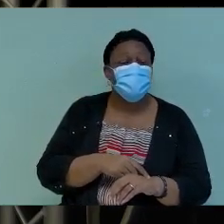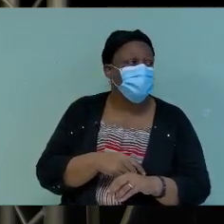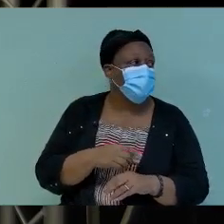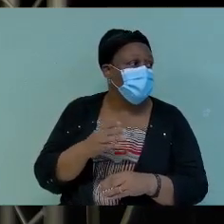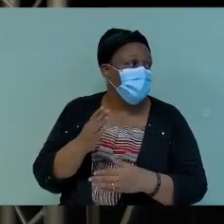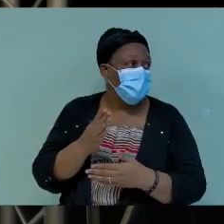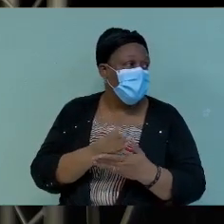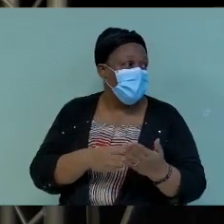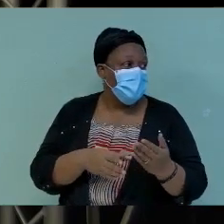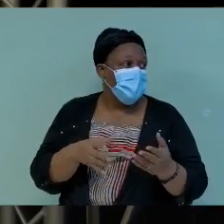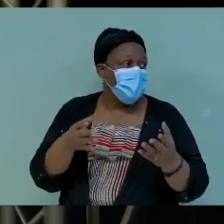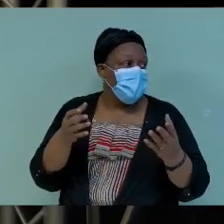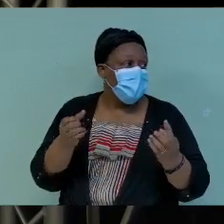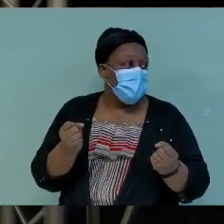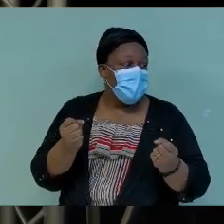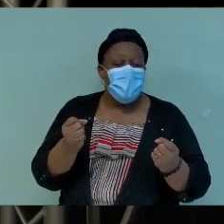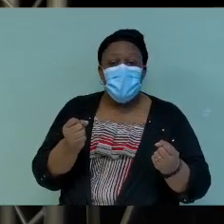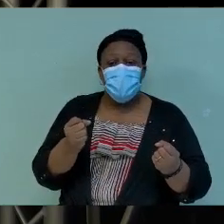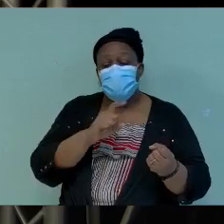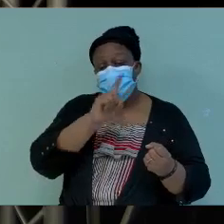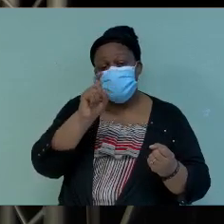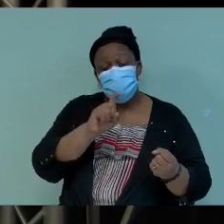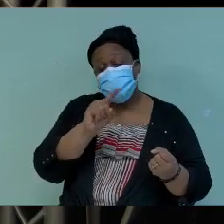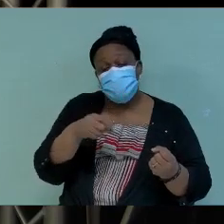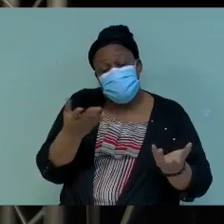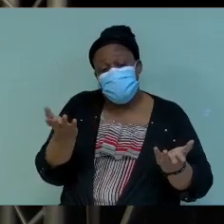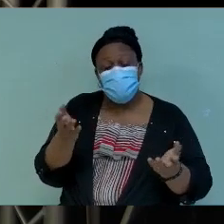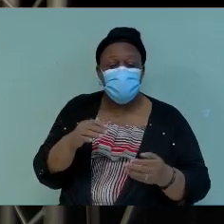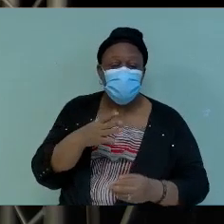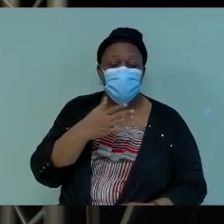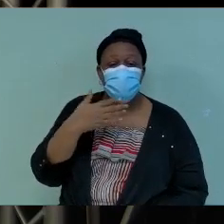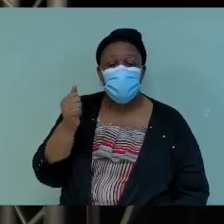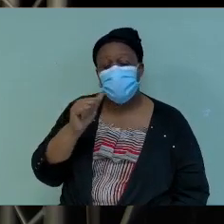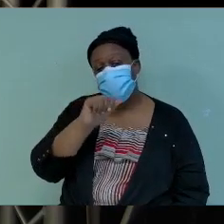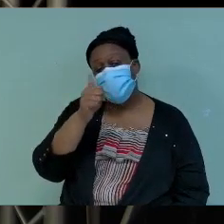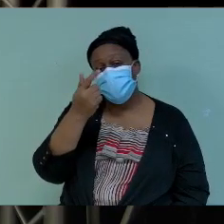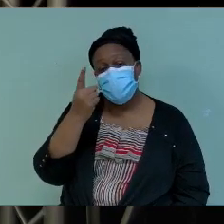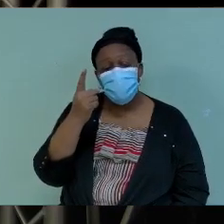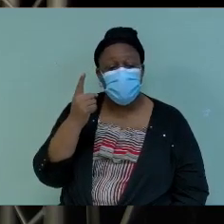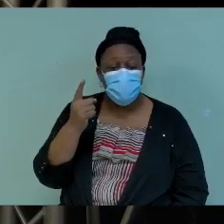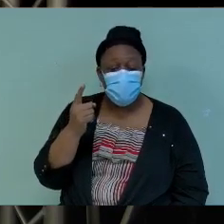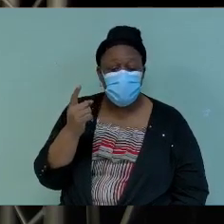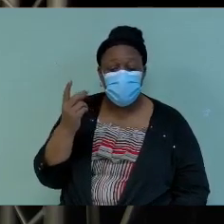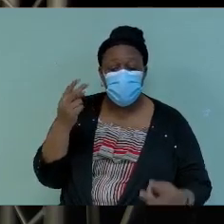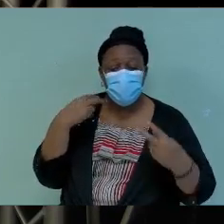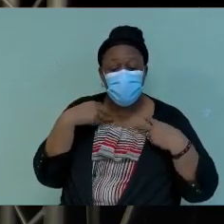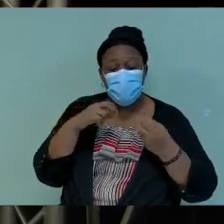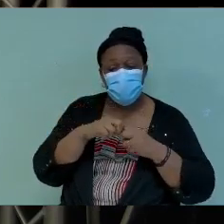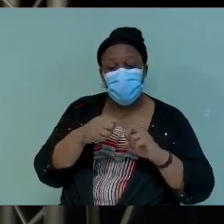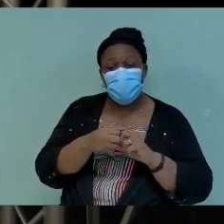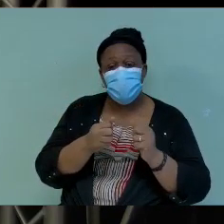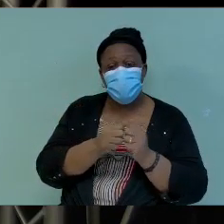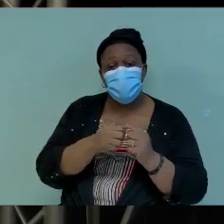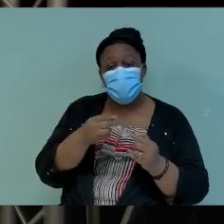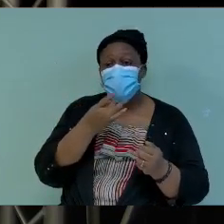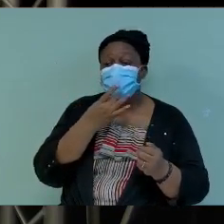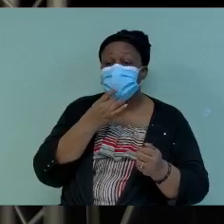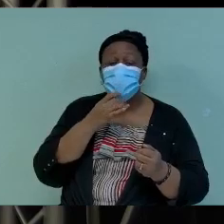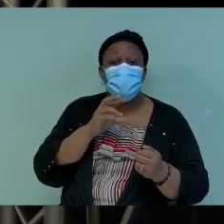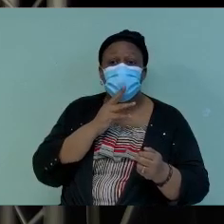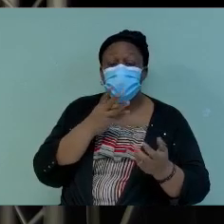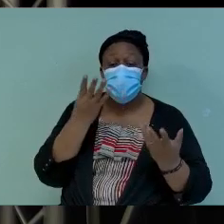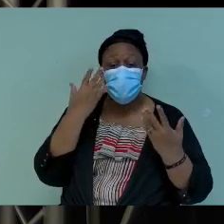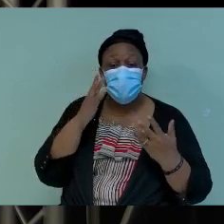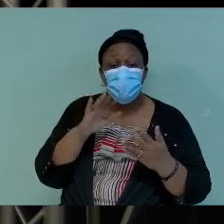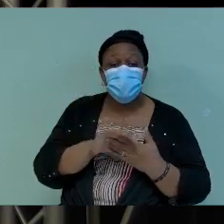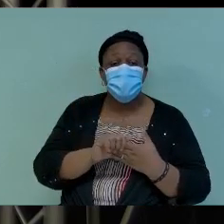one person seeking general information, 1 utility-related, and 1 for general assistance.